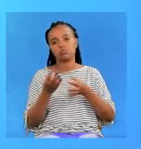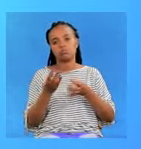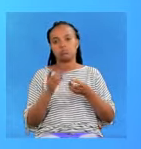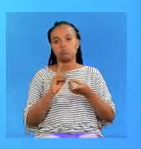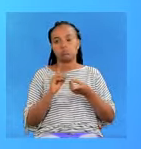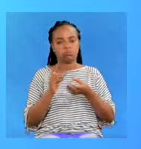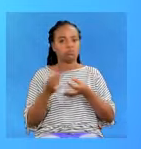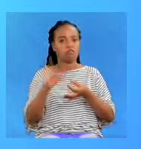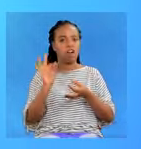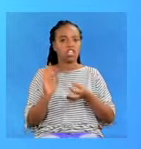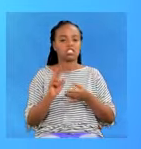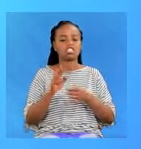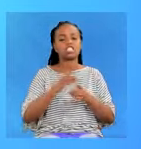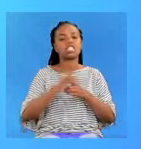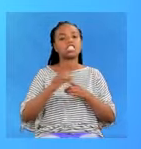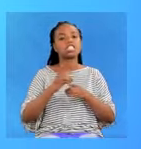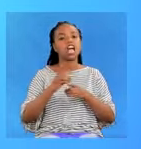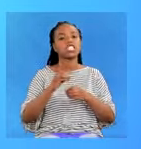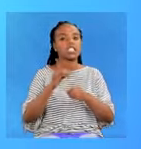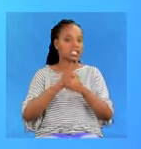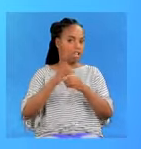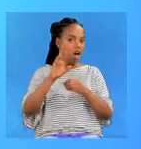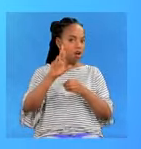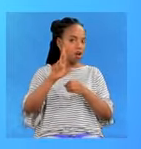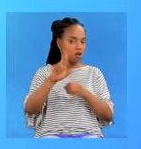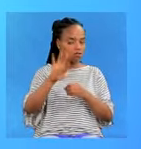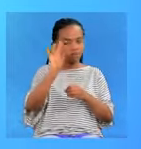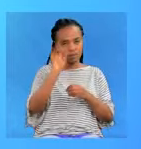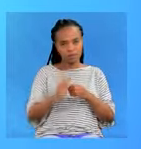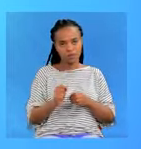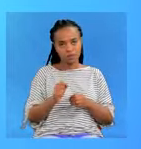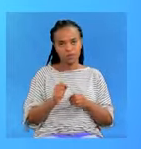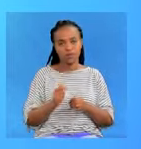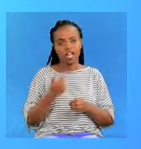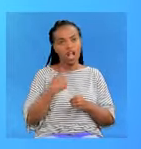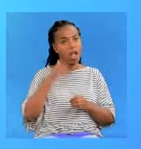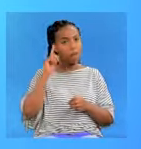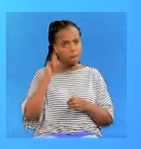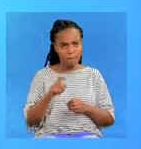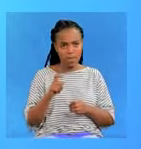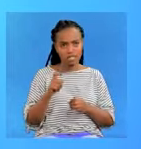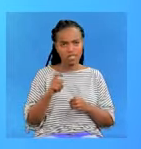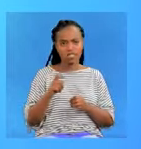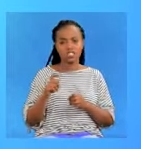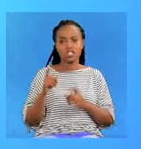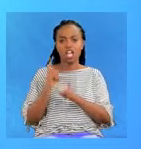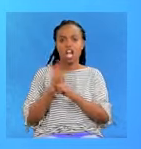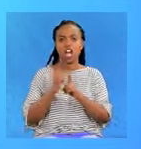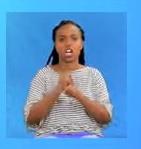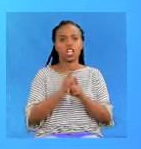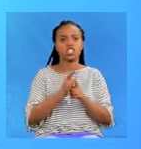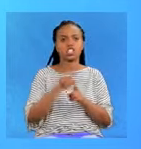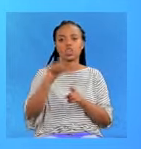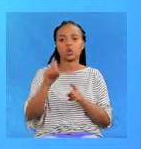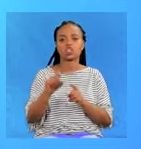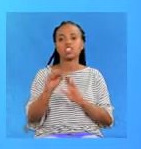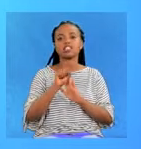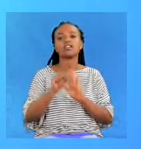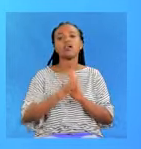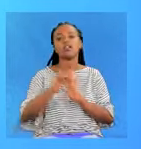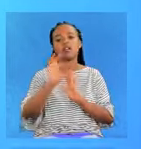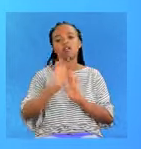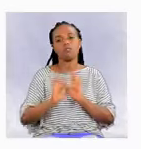distance, this distance r. Therefore, but I need to rearrange this equation in standard